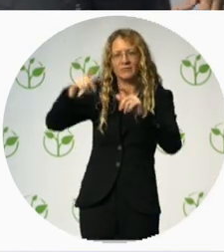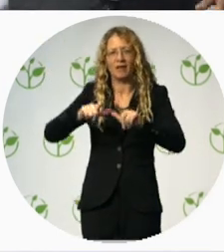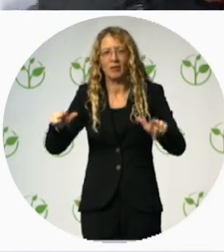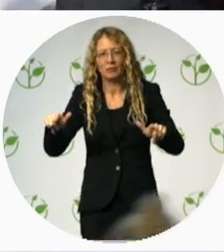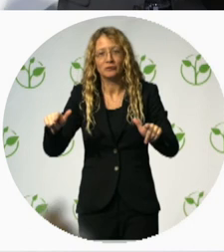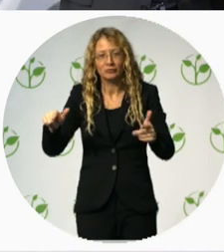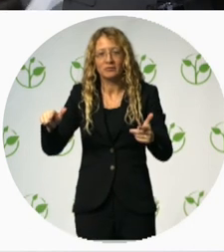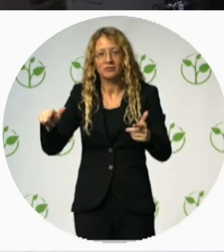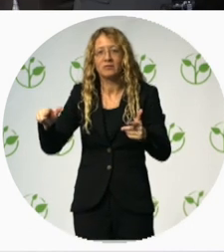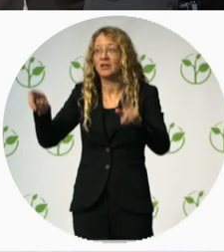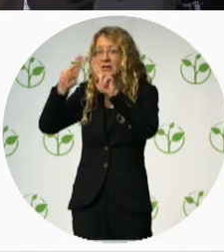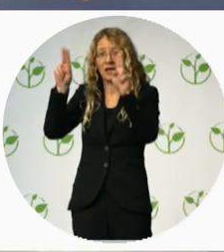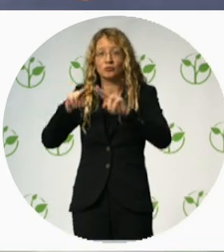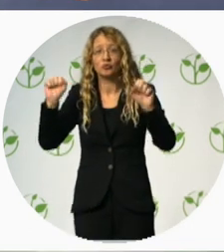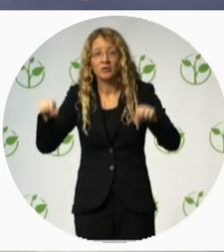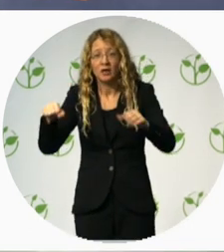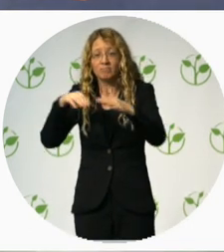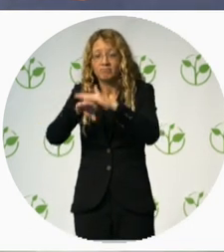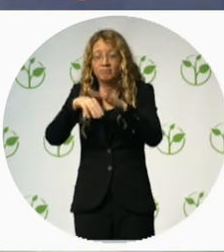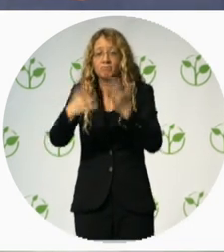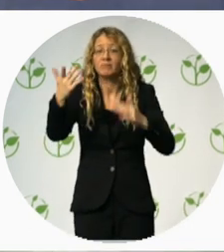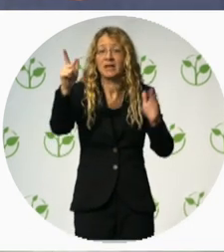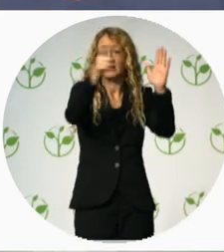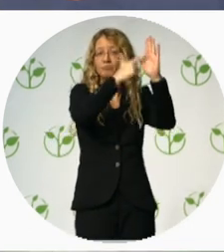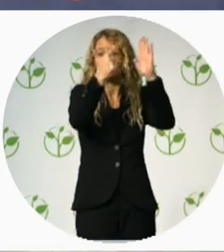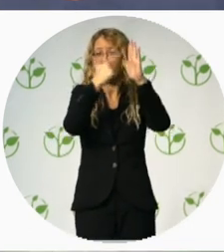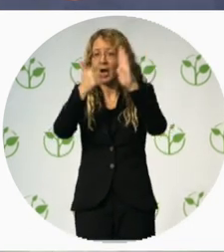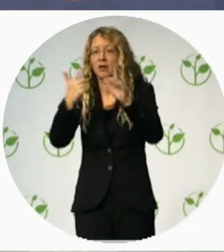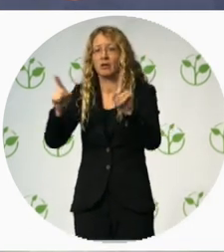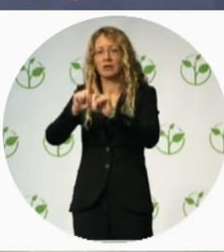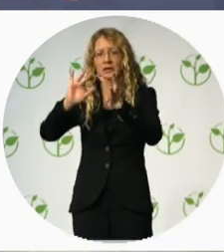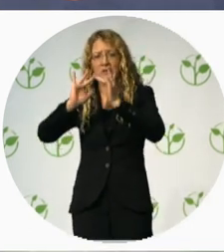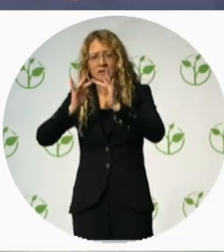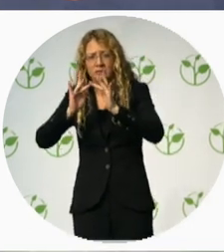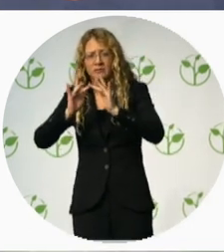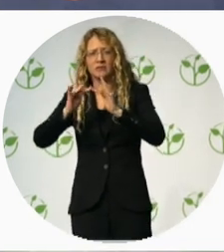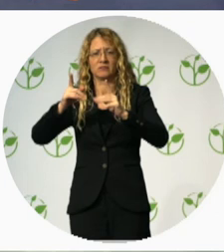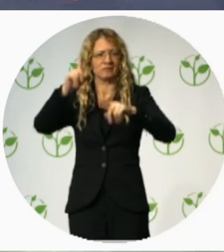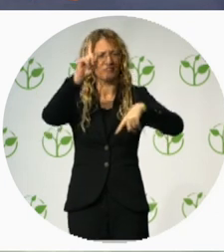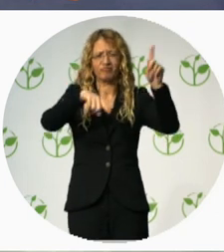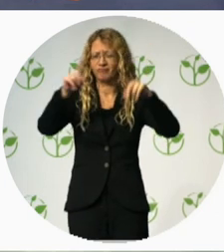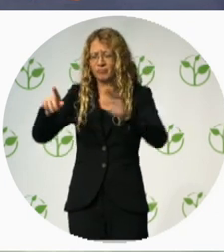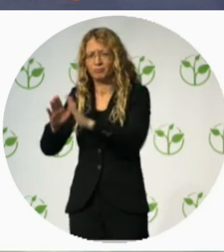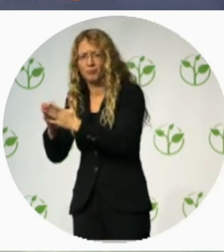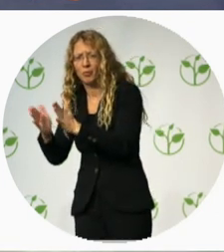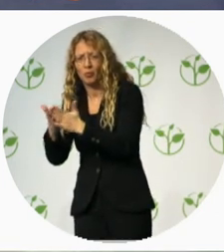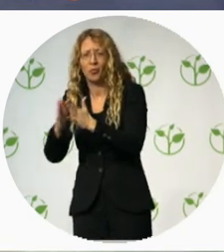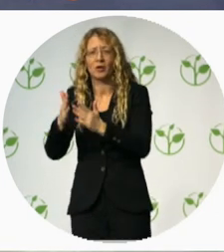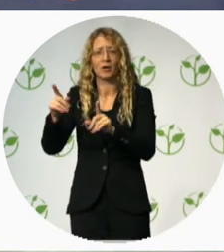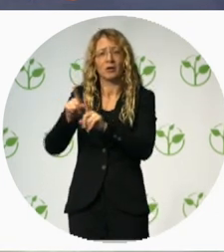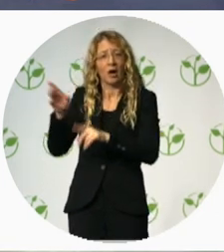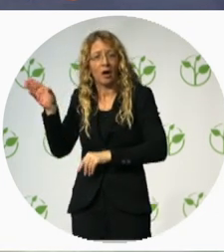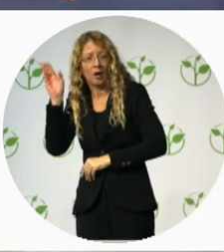Library, a free online resource containing a wide range of literature and educational materials in audio format. The